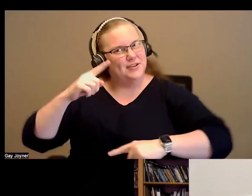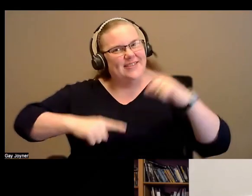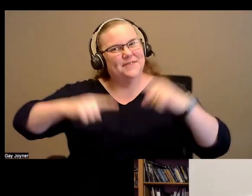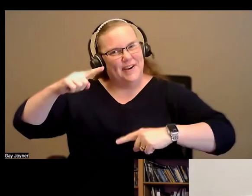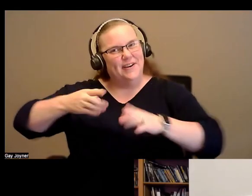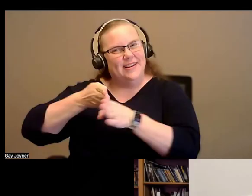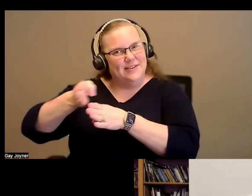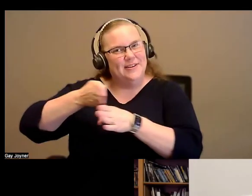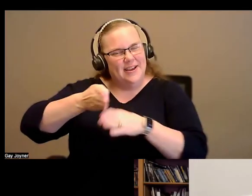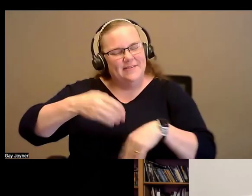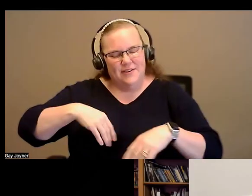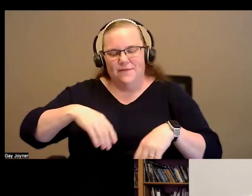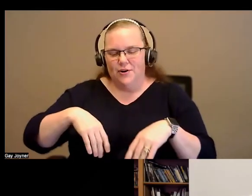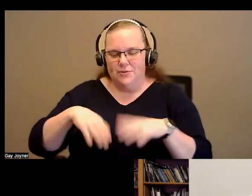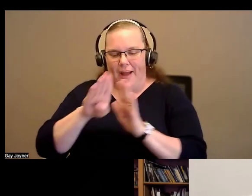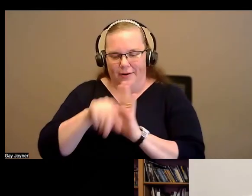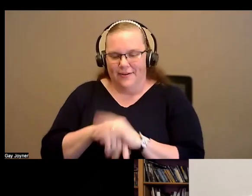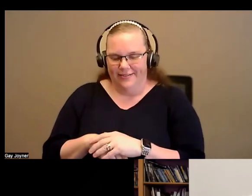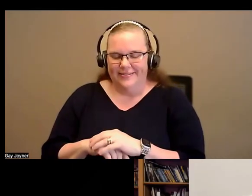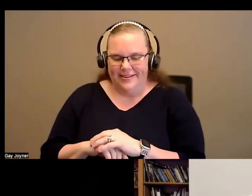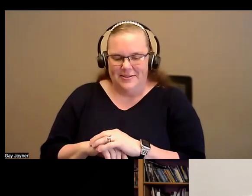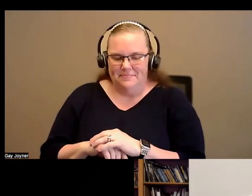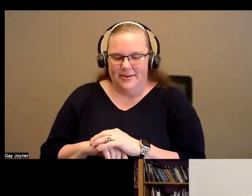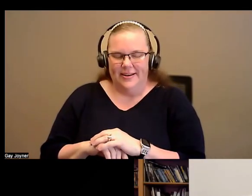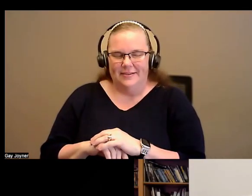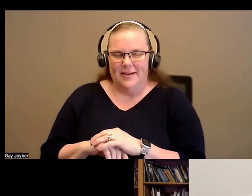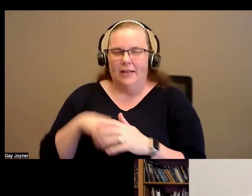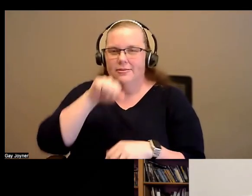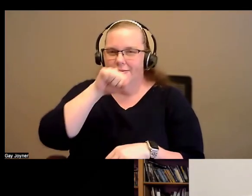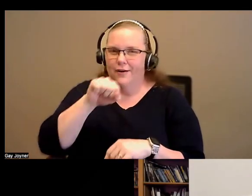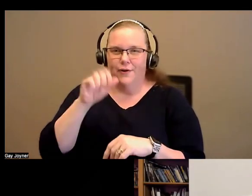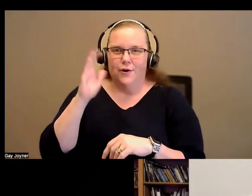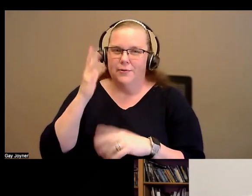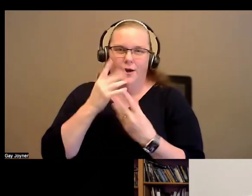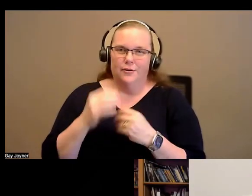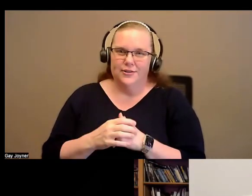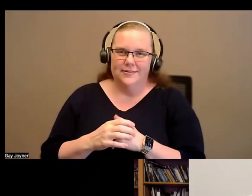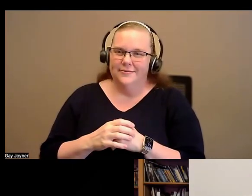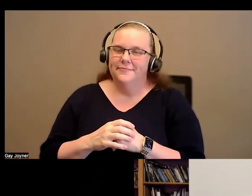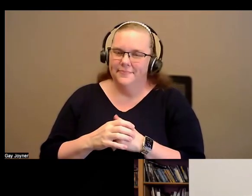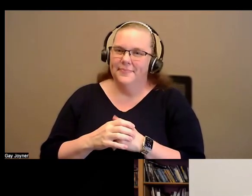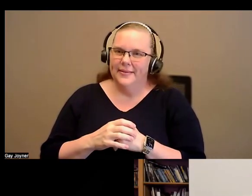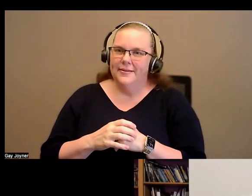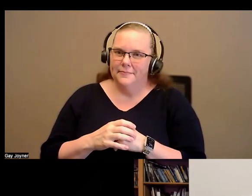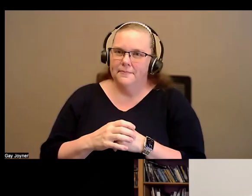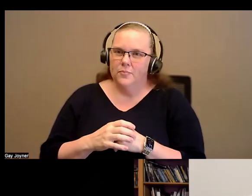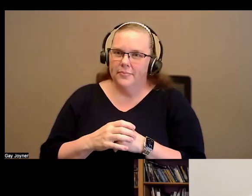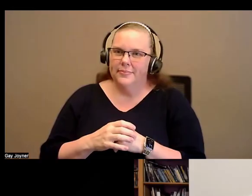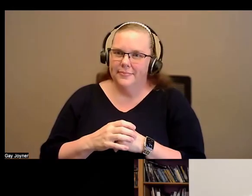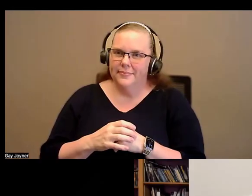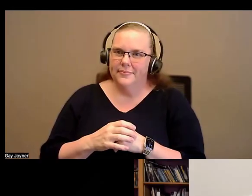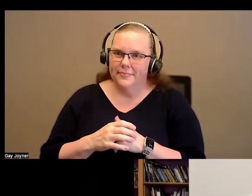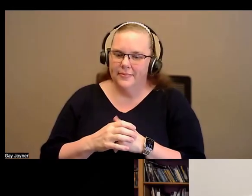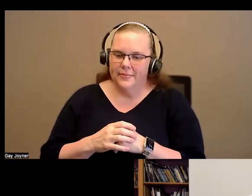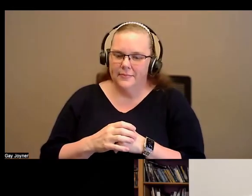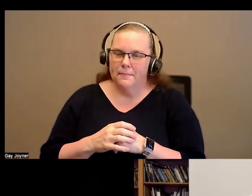So she has a very diverse background. But But it I also, love her colors. I do too. I really like her